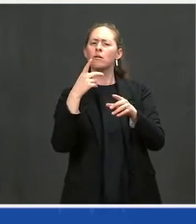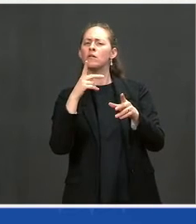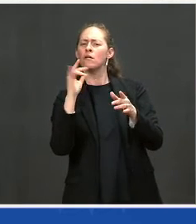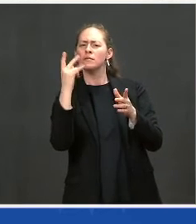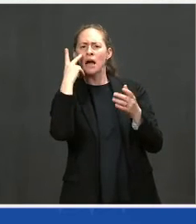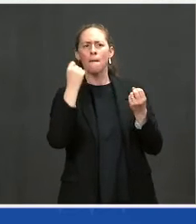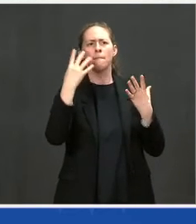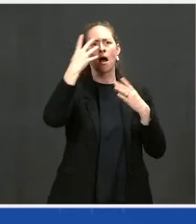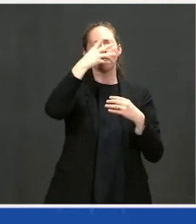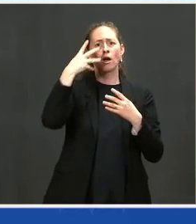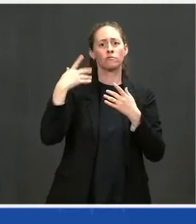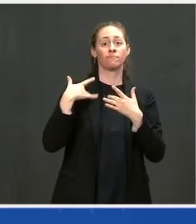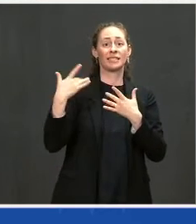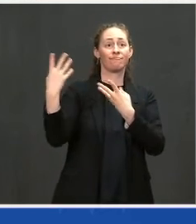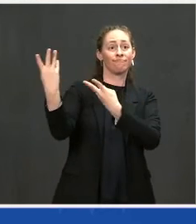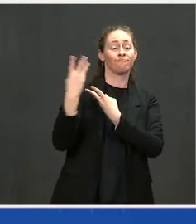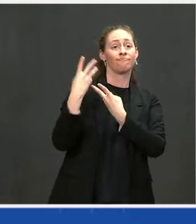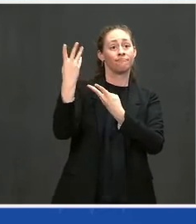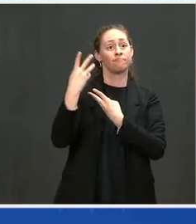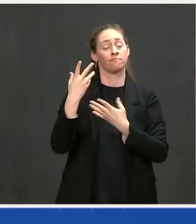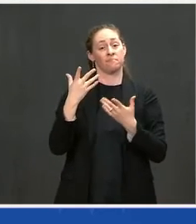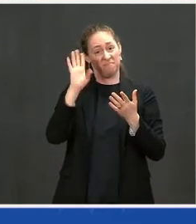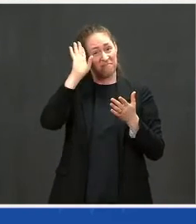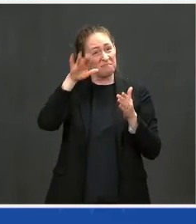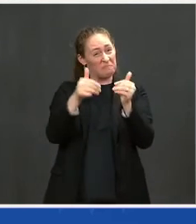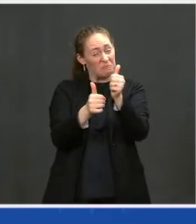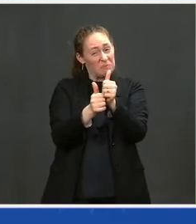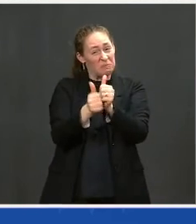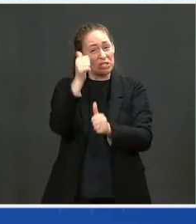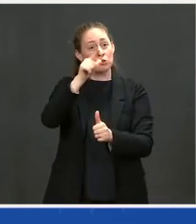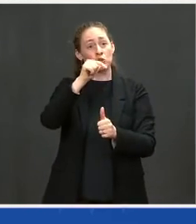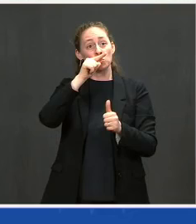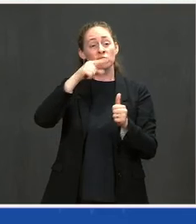majority of people coming to the border and crossing are being sent back.